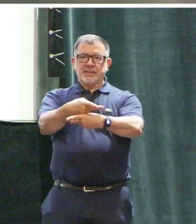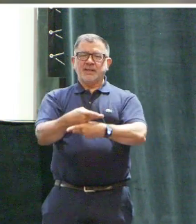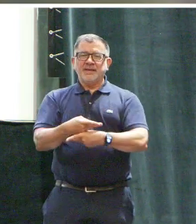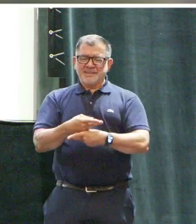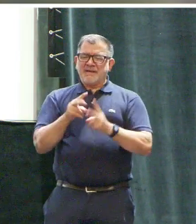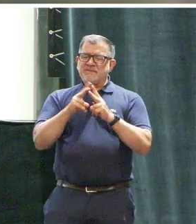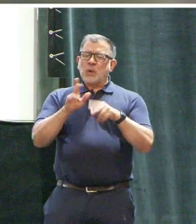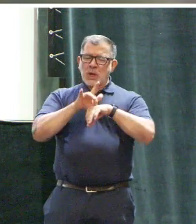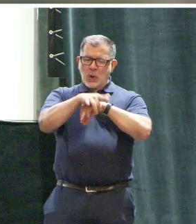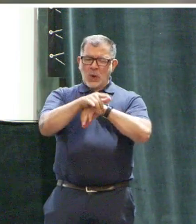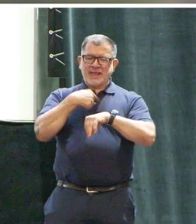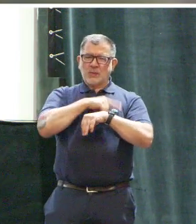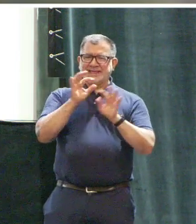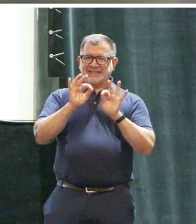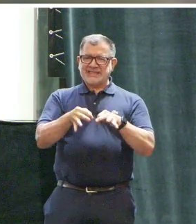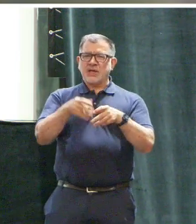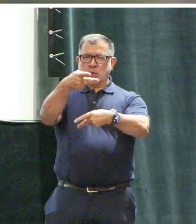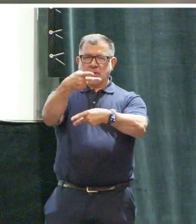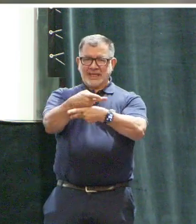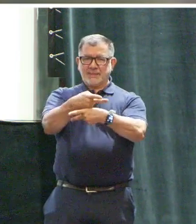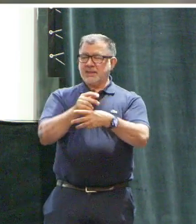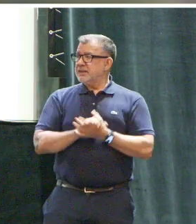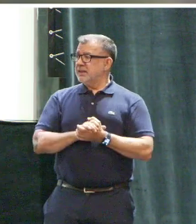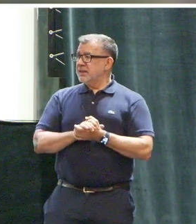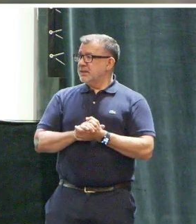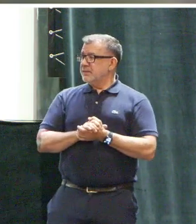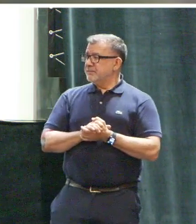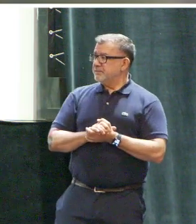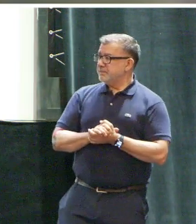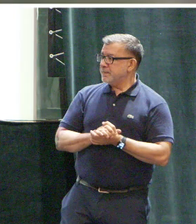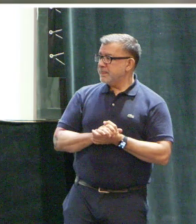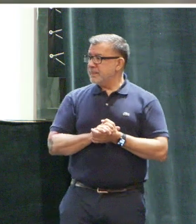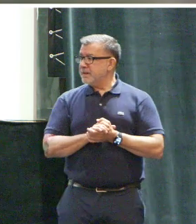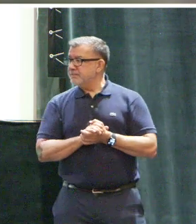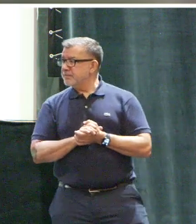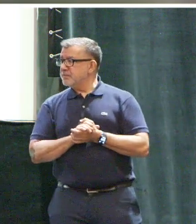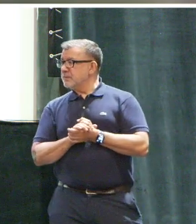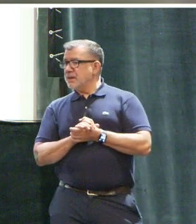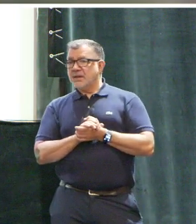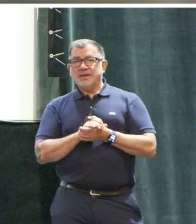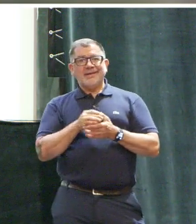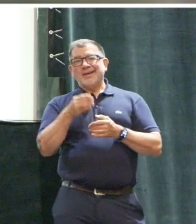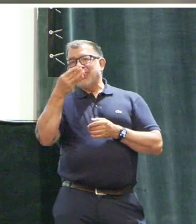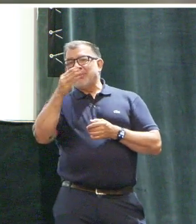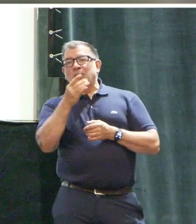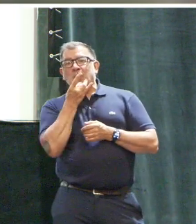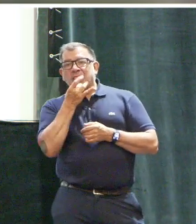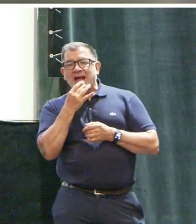early in the process. So that area remains as is, including the wood railing, the blue